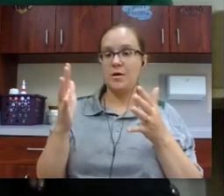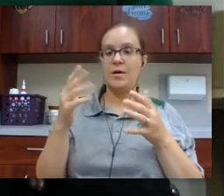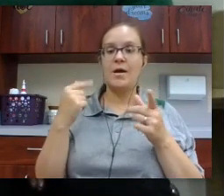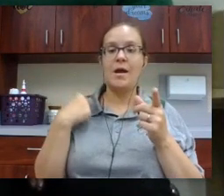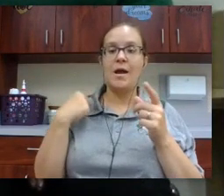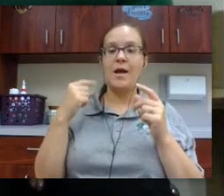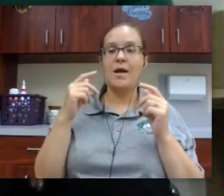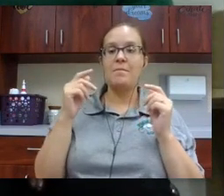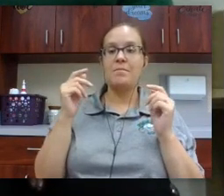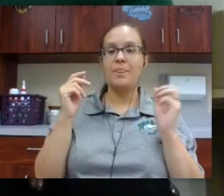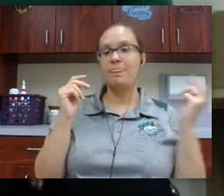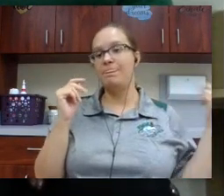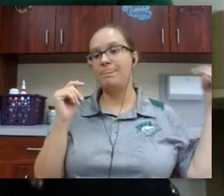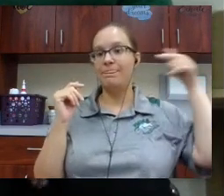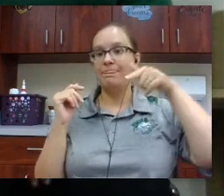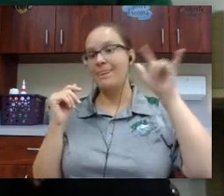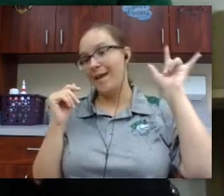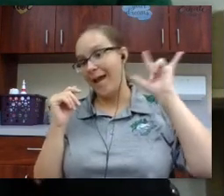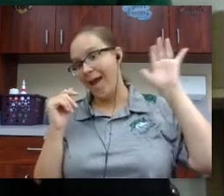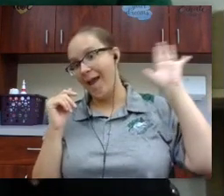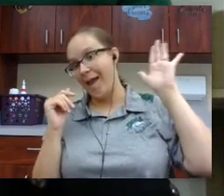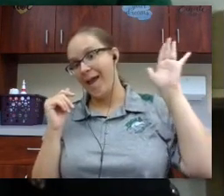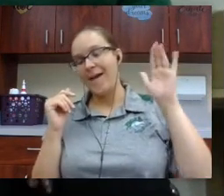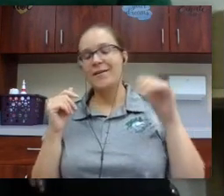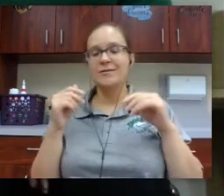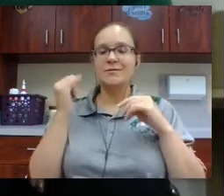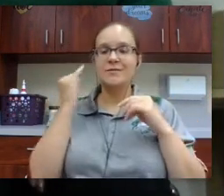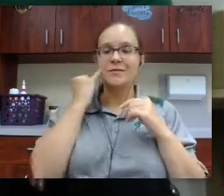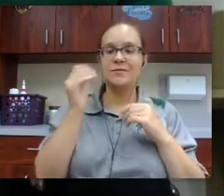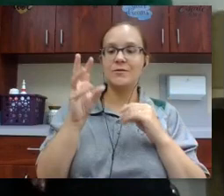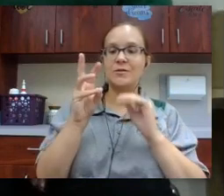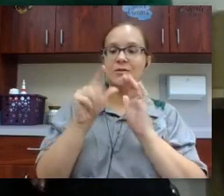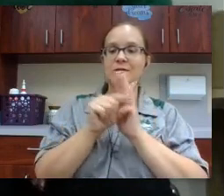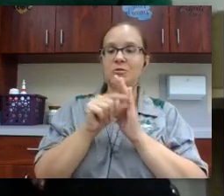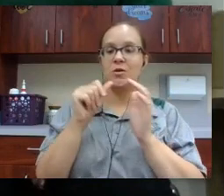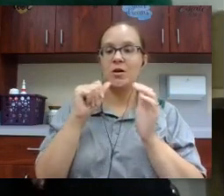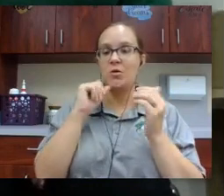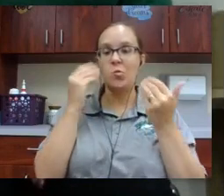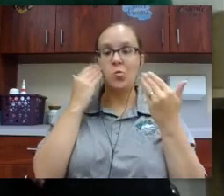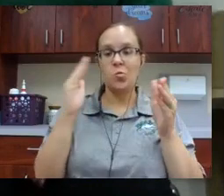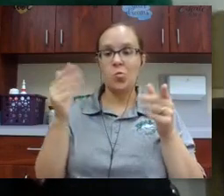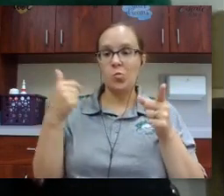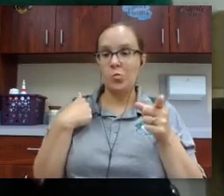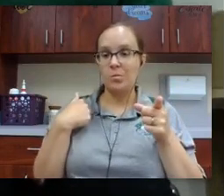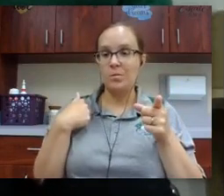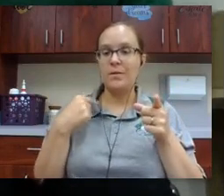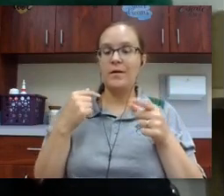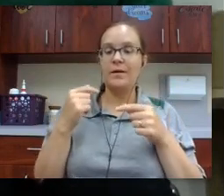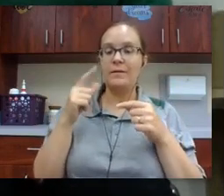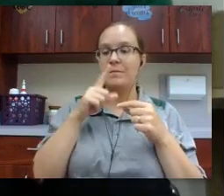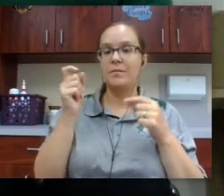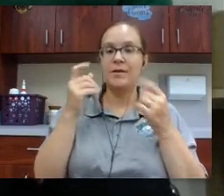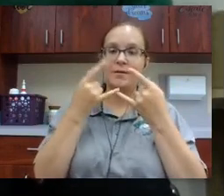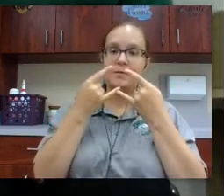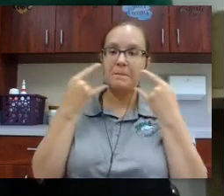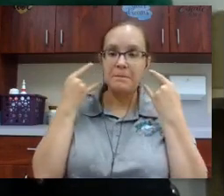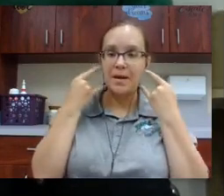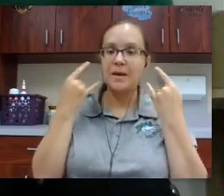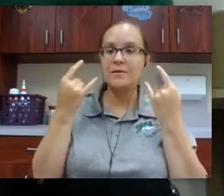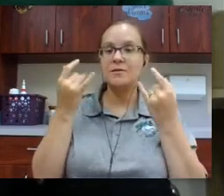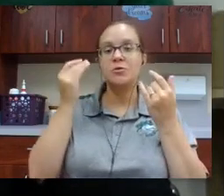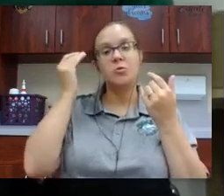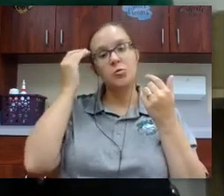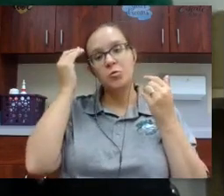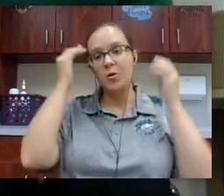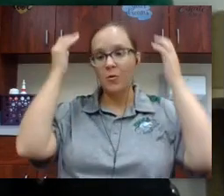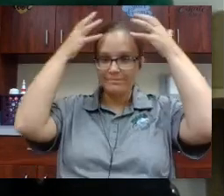been photobombing and giving you a wave. If you're a sixth grader and you don't know who I am because of my mask, then you'll know